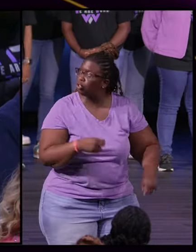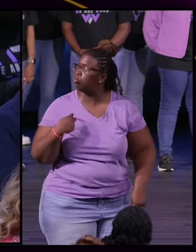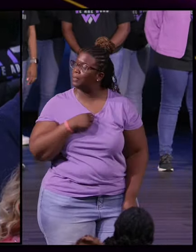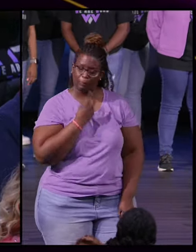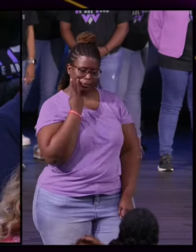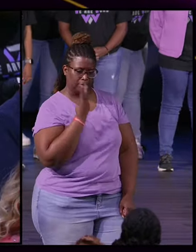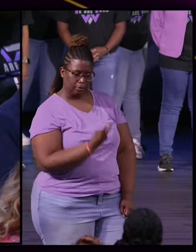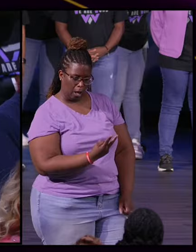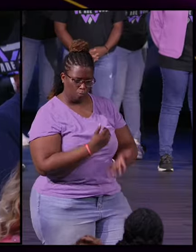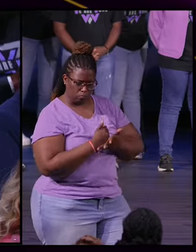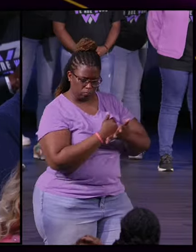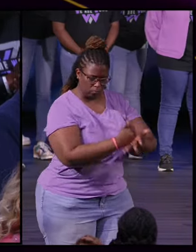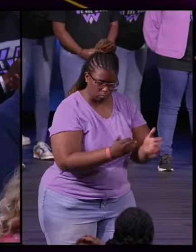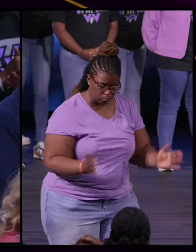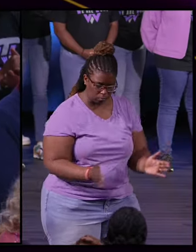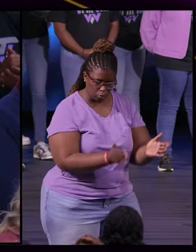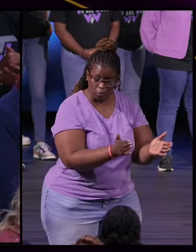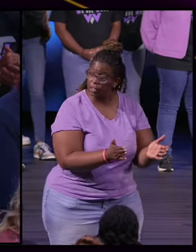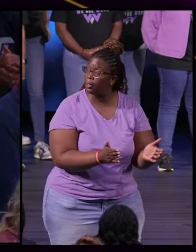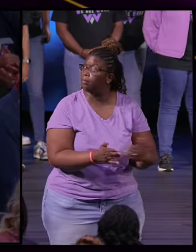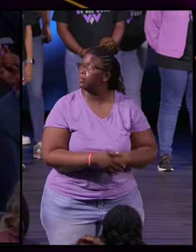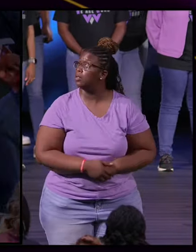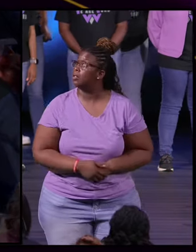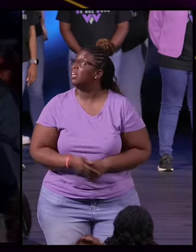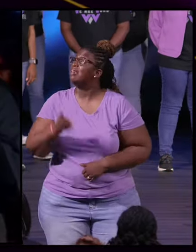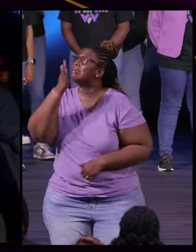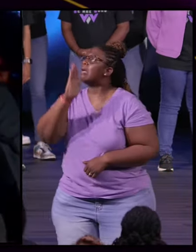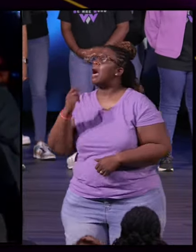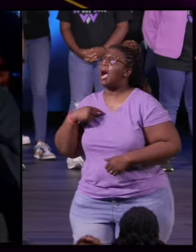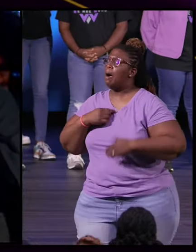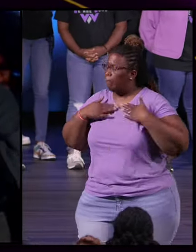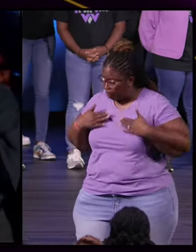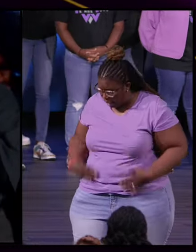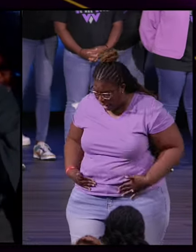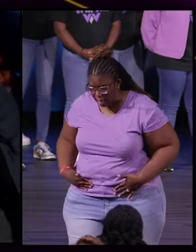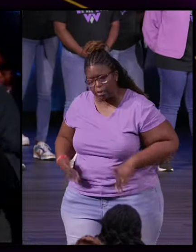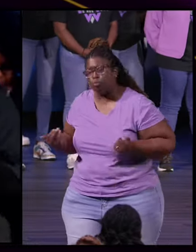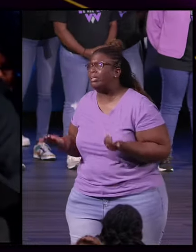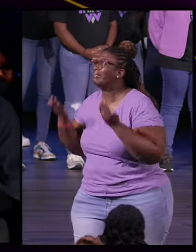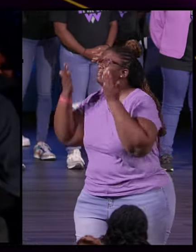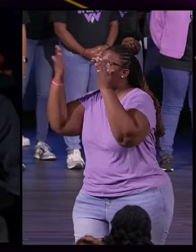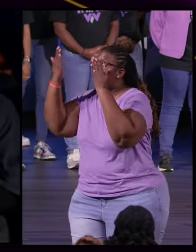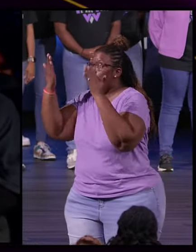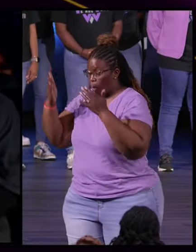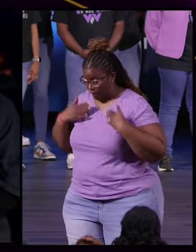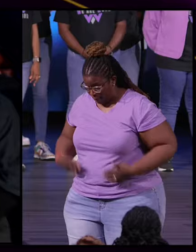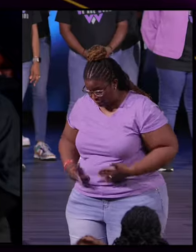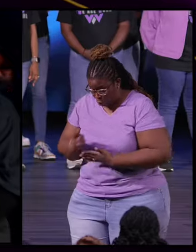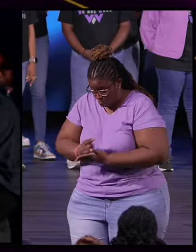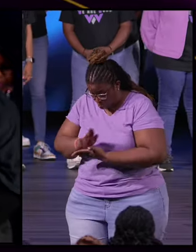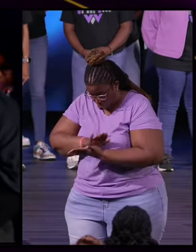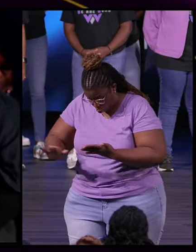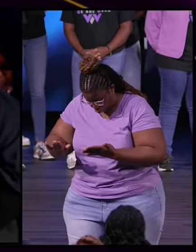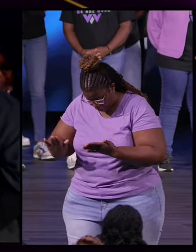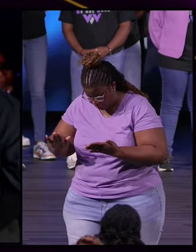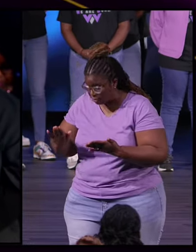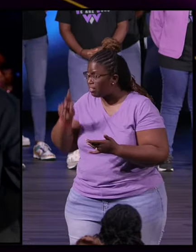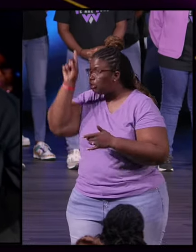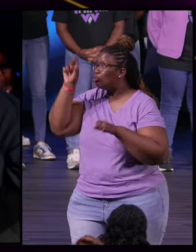As we present it, God, as we present our bodies holy and acceptable unto you,